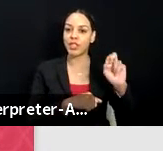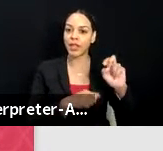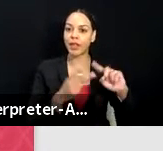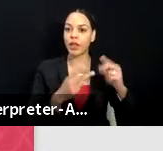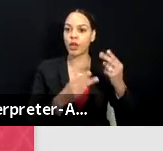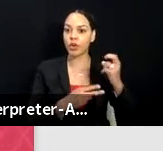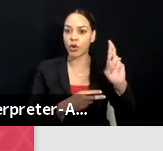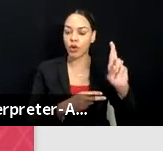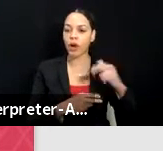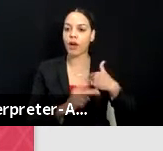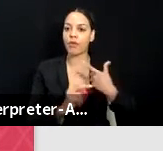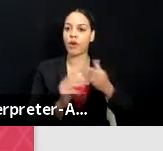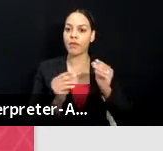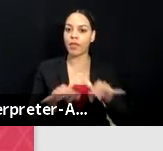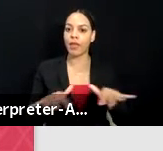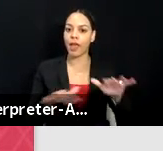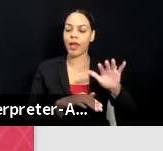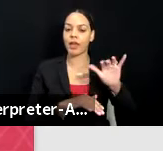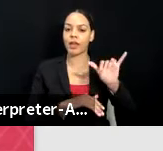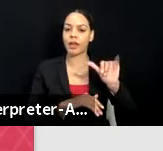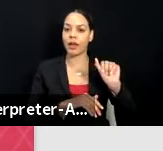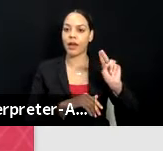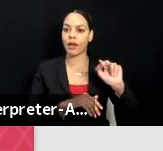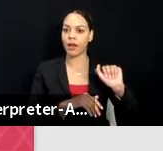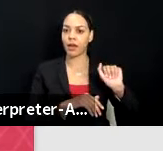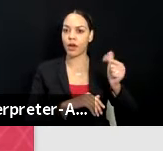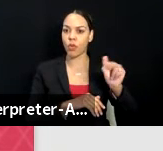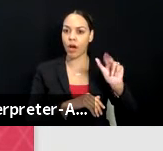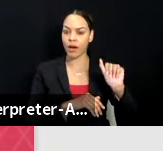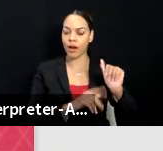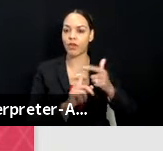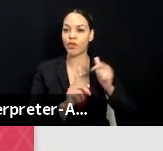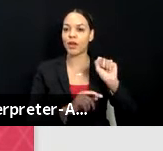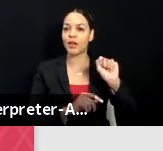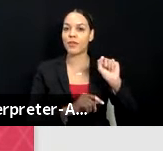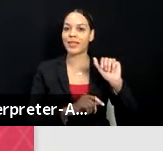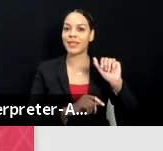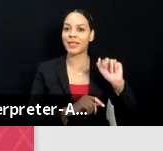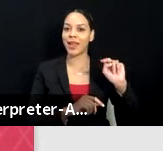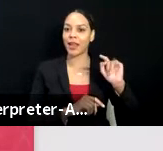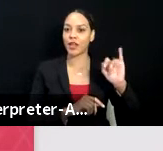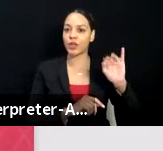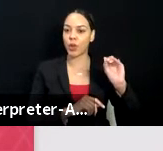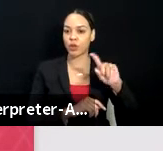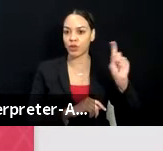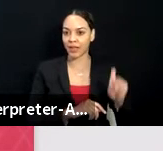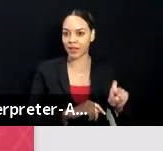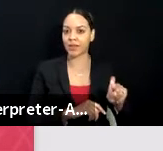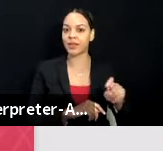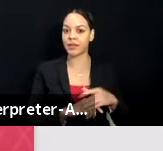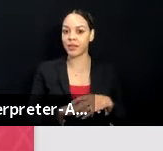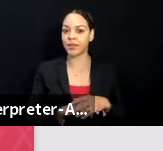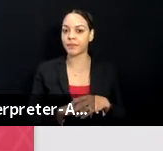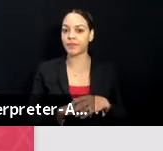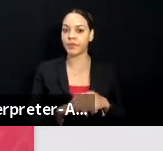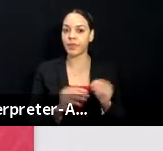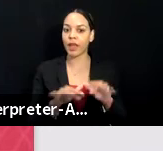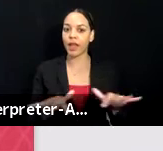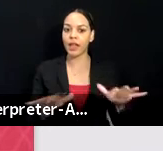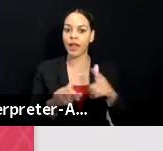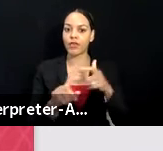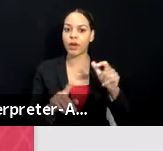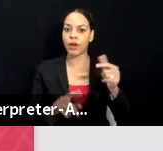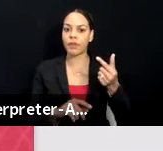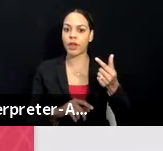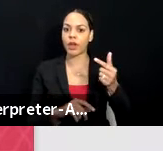from Yanaguana, also known as San Antonio, Texas, the lands of the Coahuiltecans,